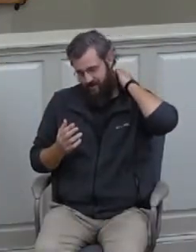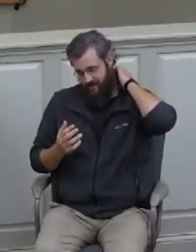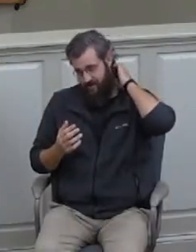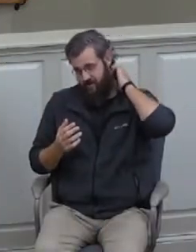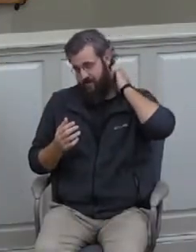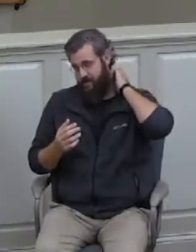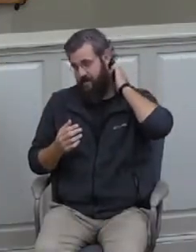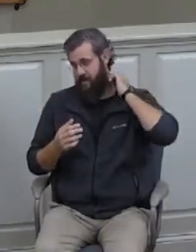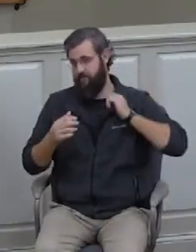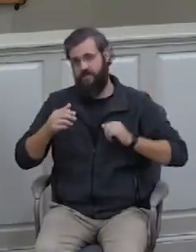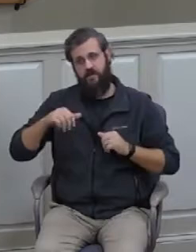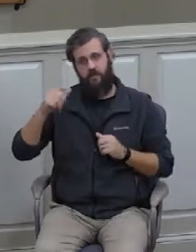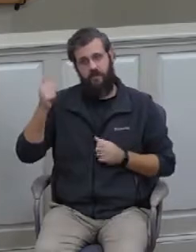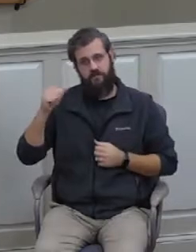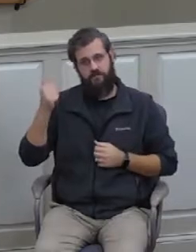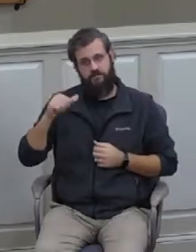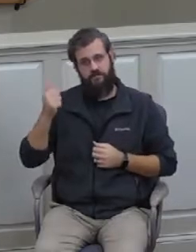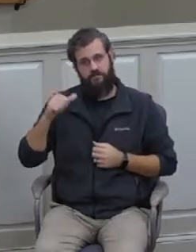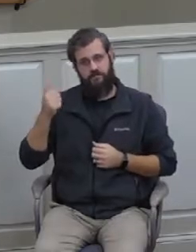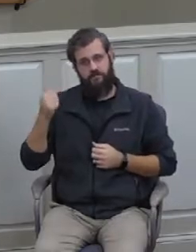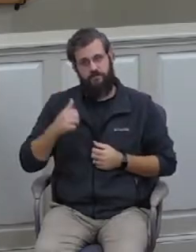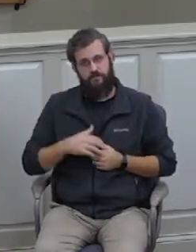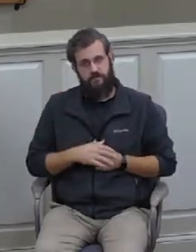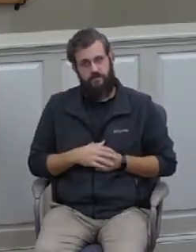Anyone else?